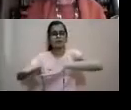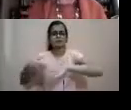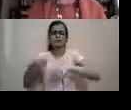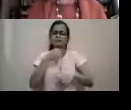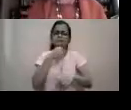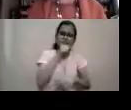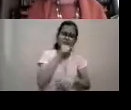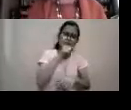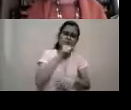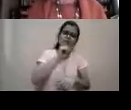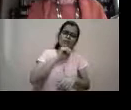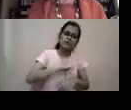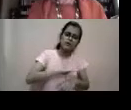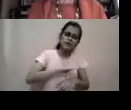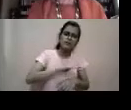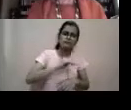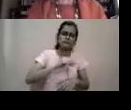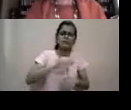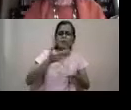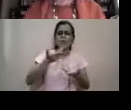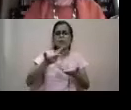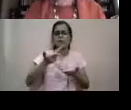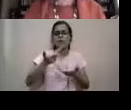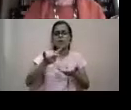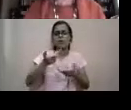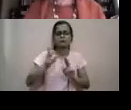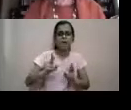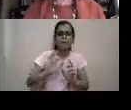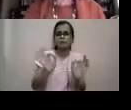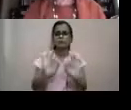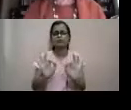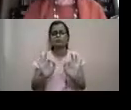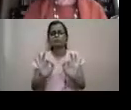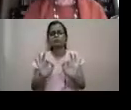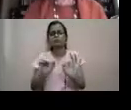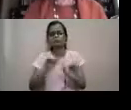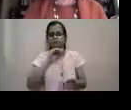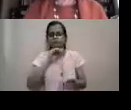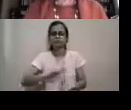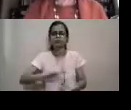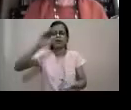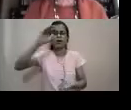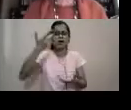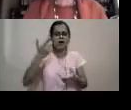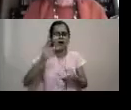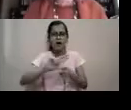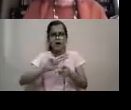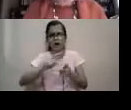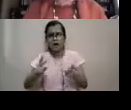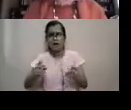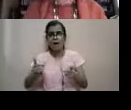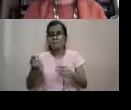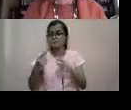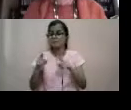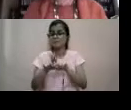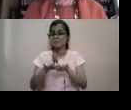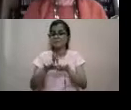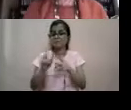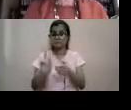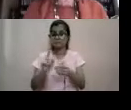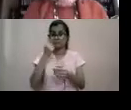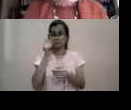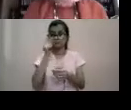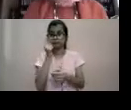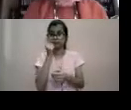wrote, "In a world where completed men and women stand on their own feet, persons who